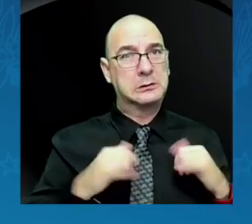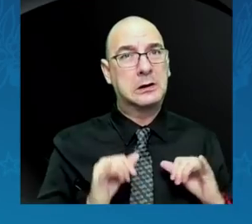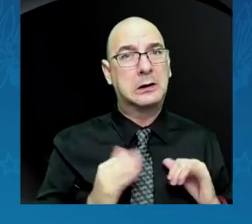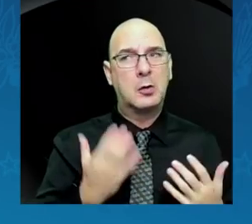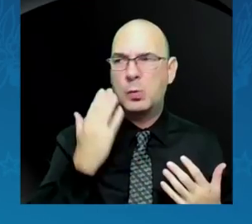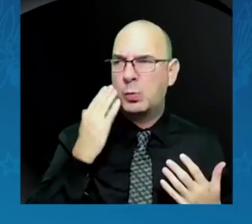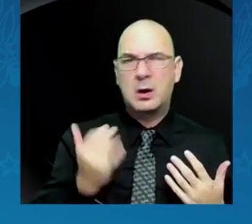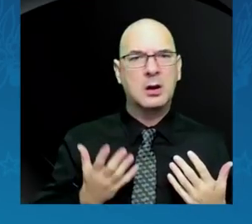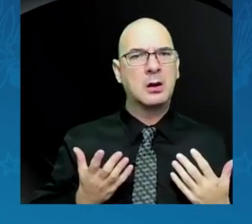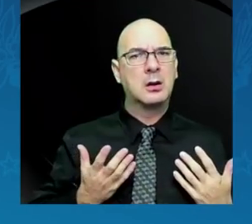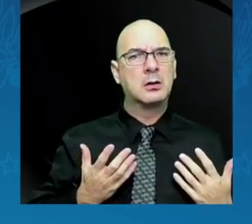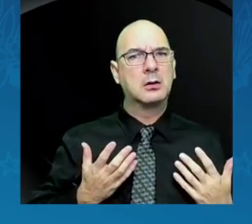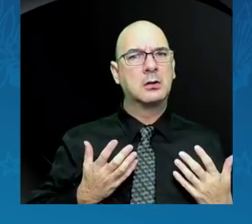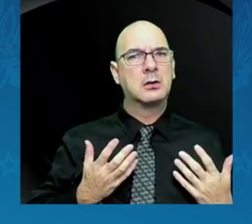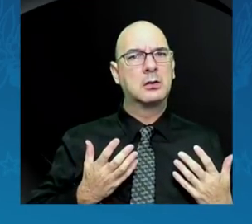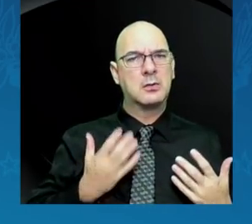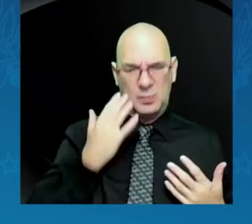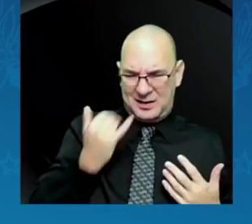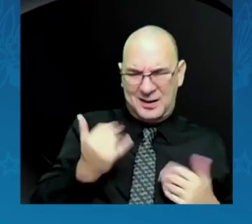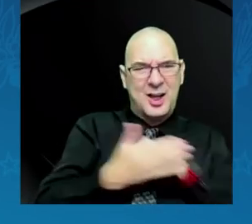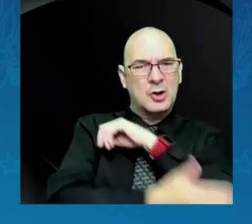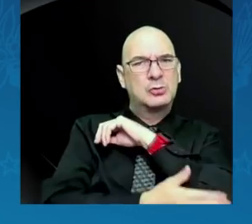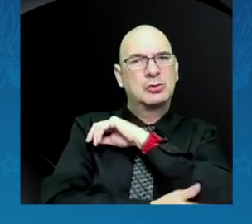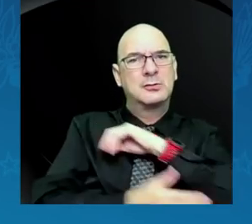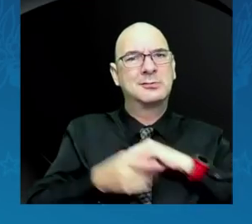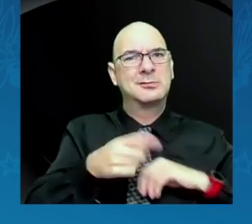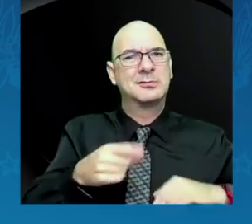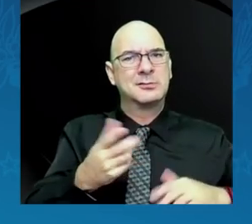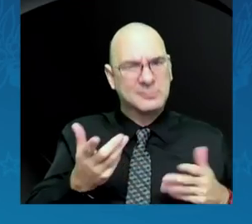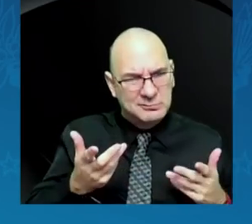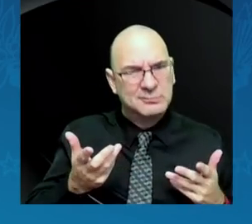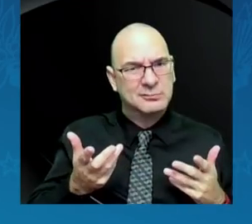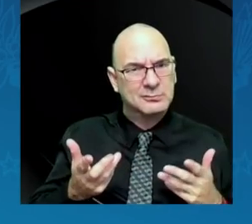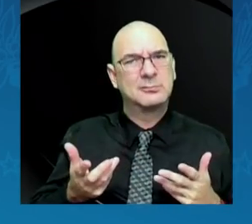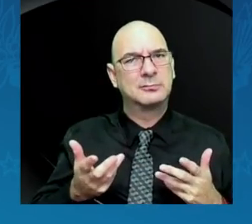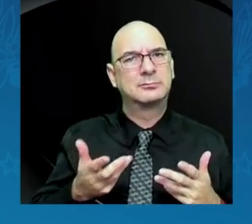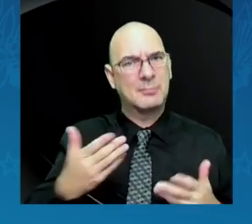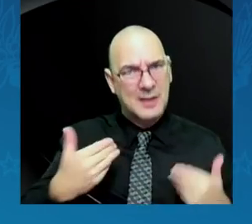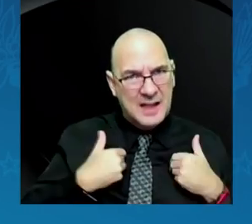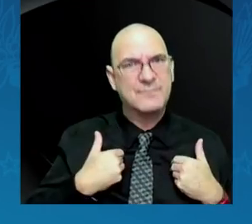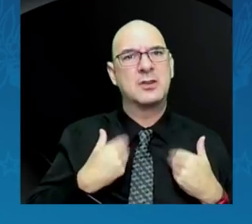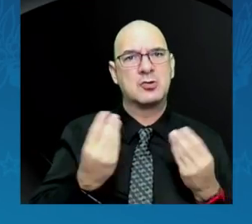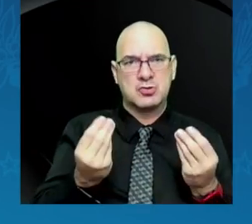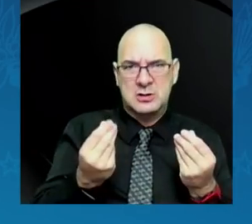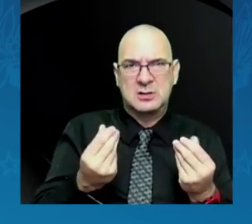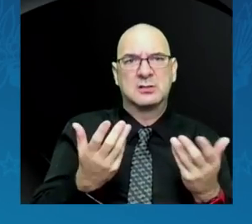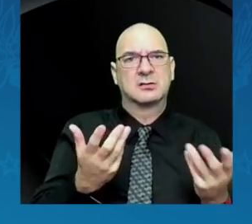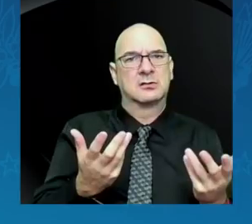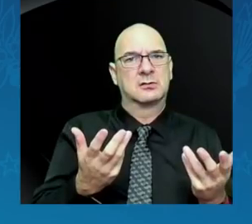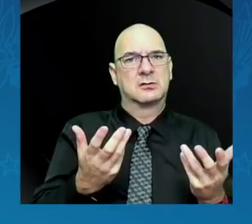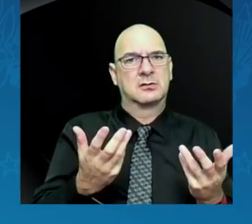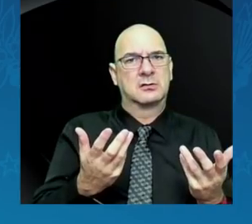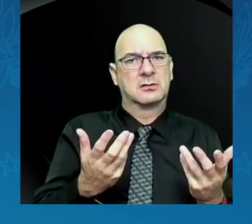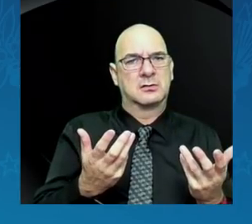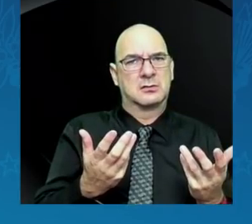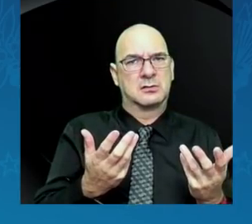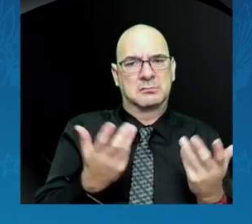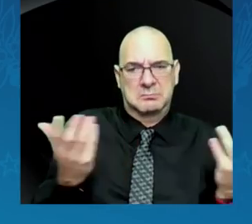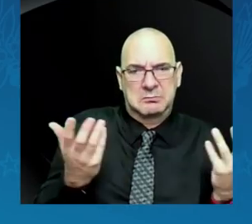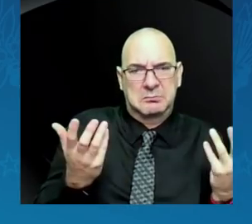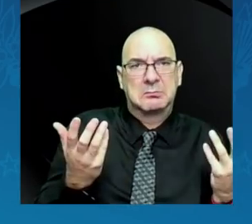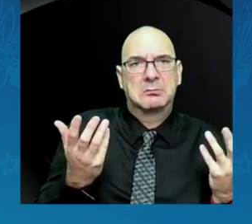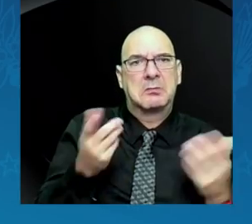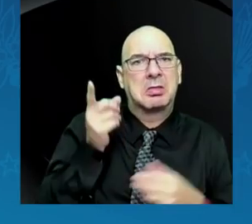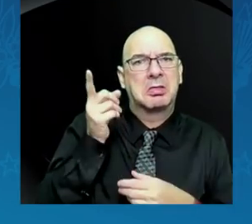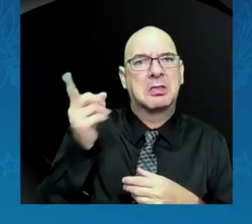nations who have the resources that have caused, among many things, them to be some of the greatest emitters of pollution in the